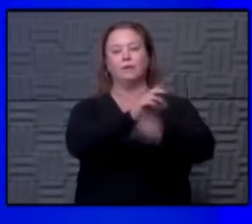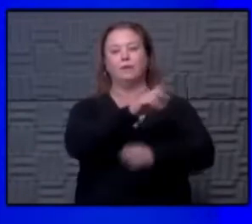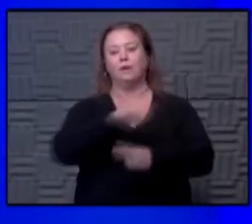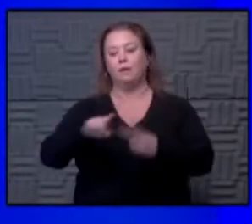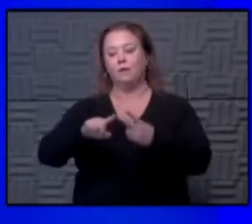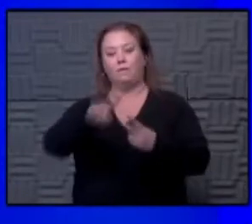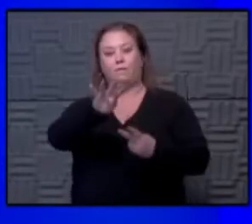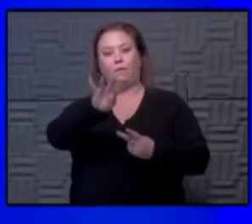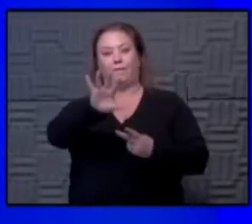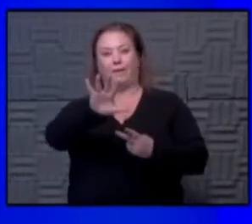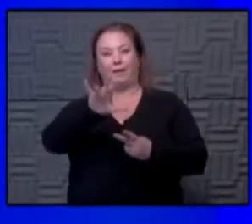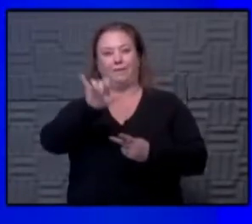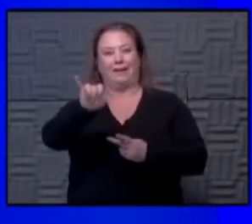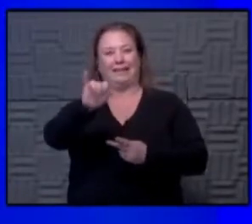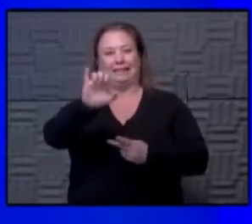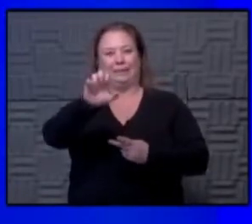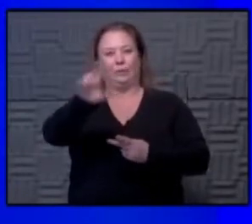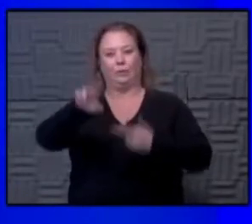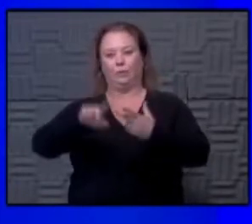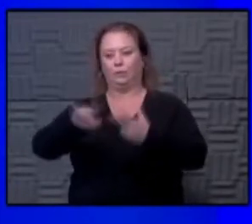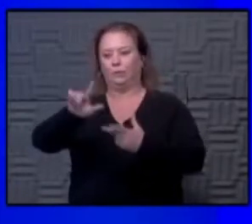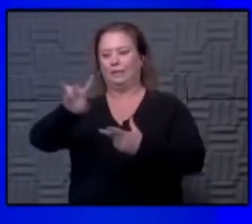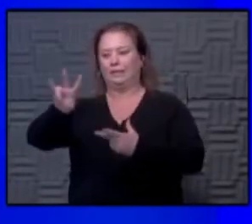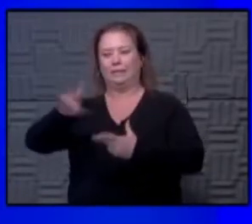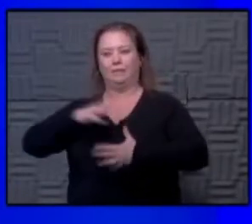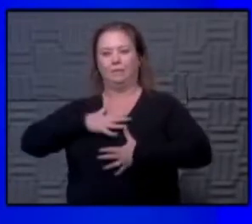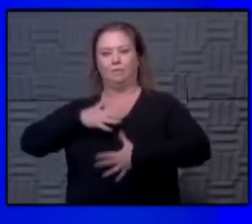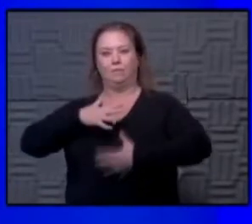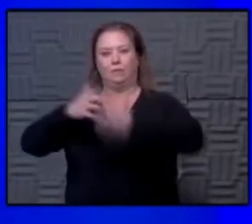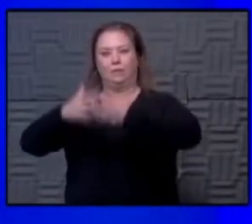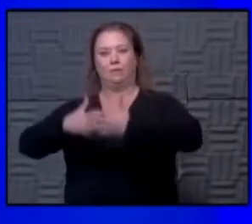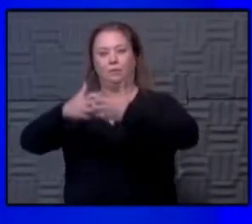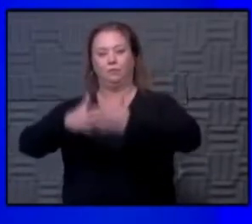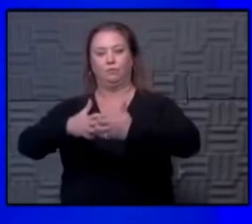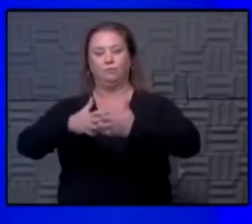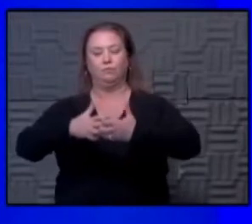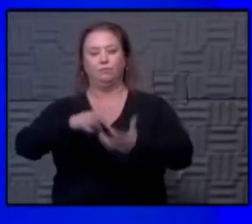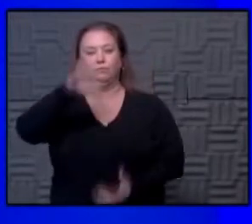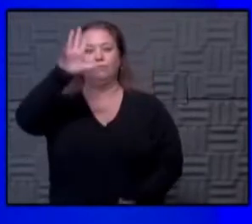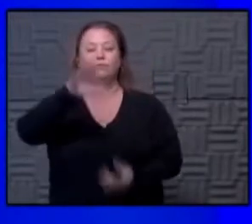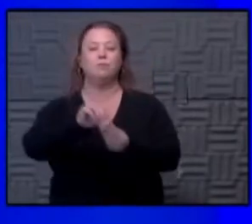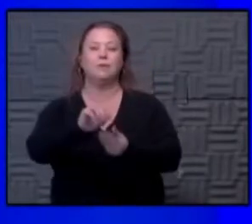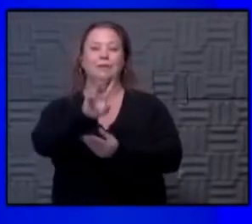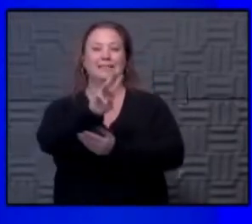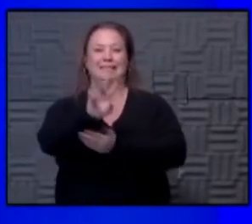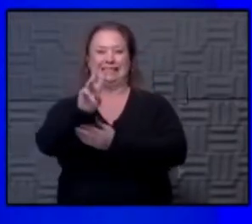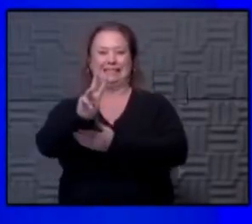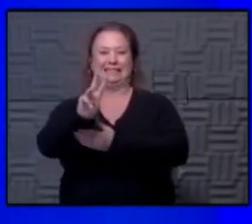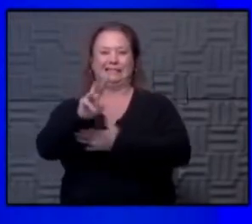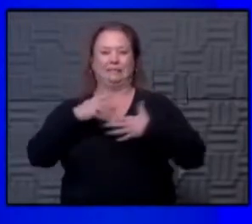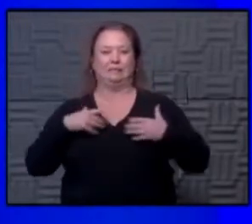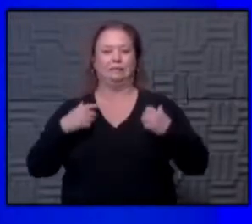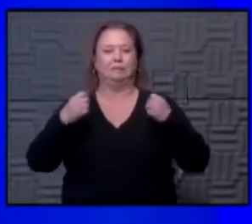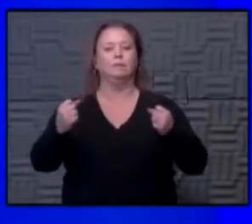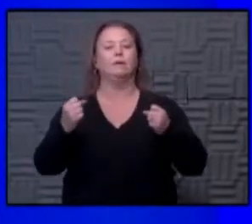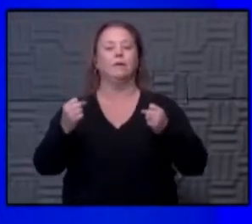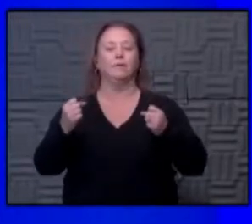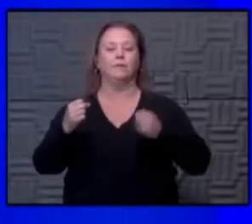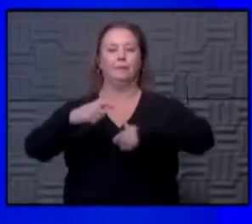45 of those are in the ICU and 27 of those are on the vent. We still have 66 patients in that recovery